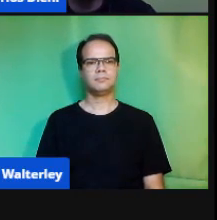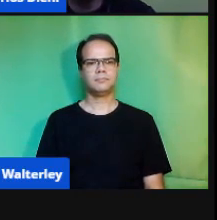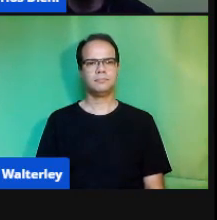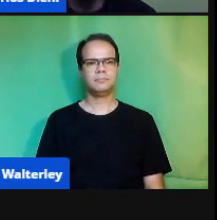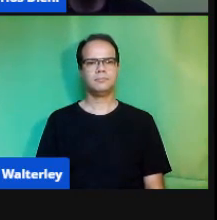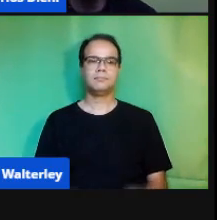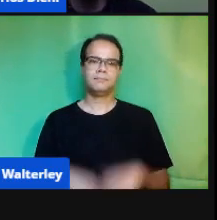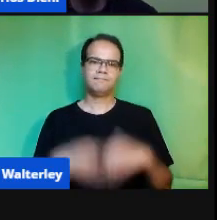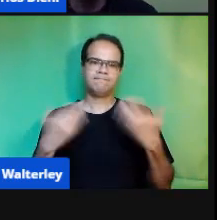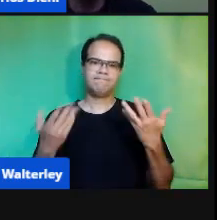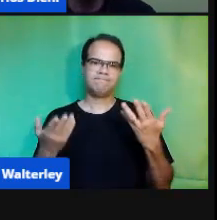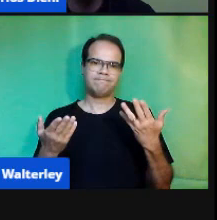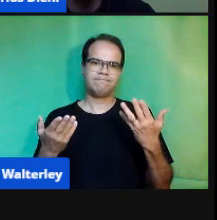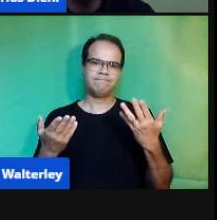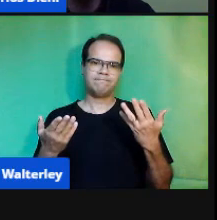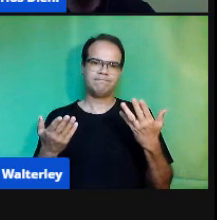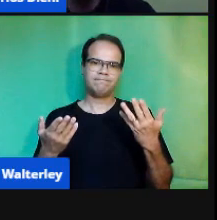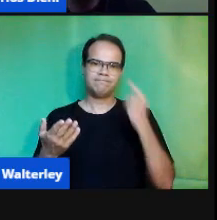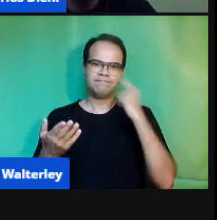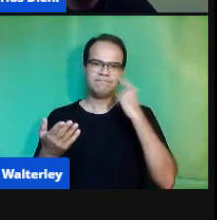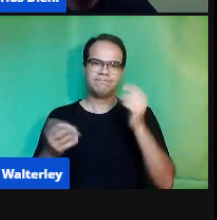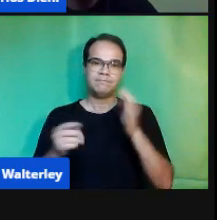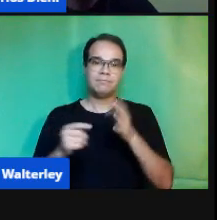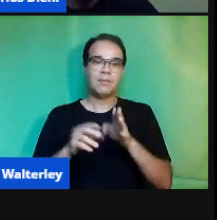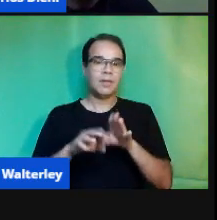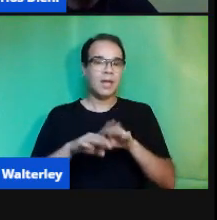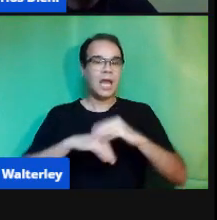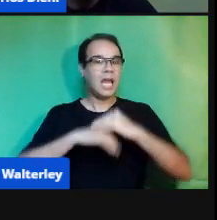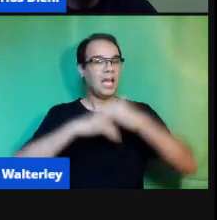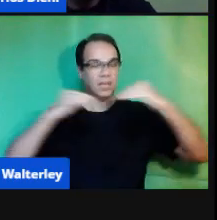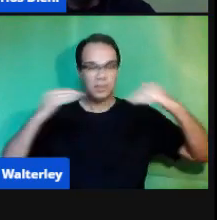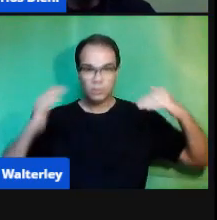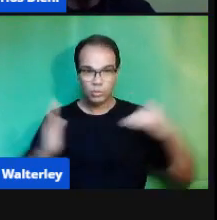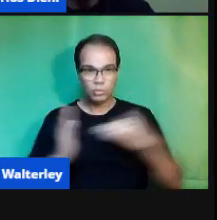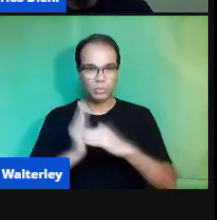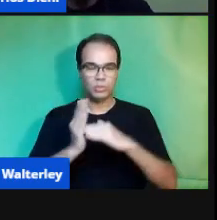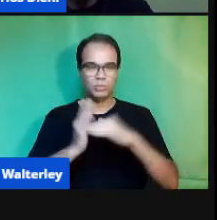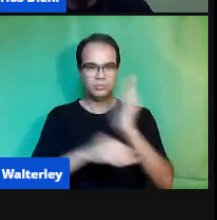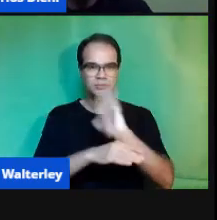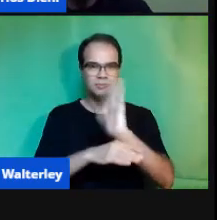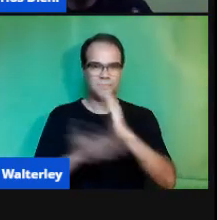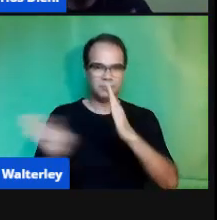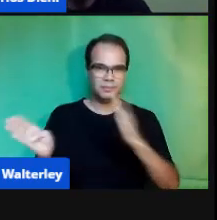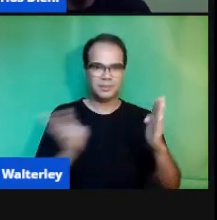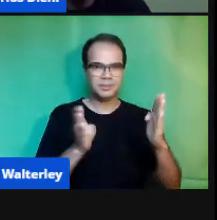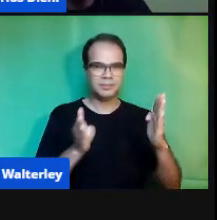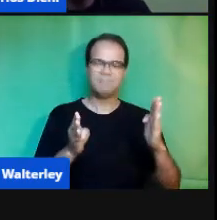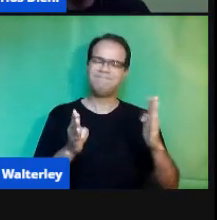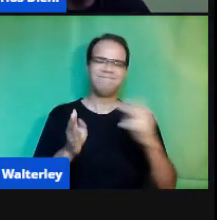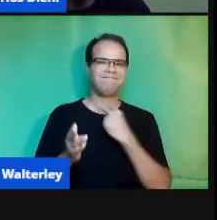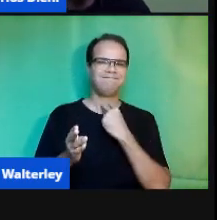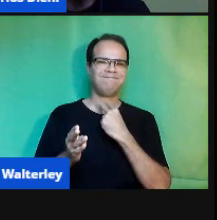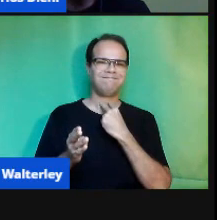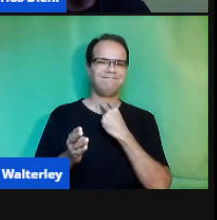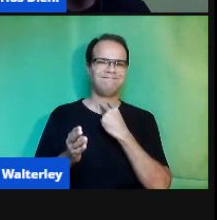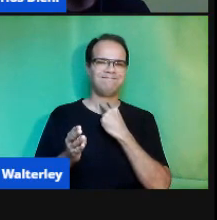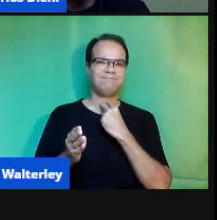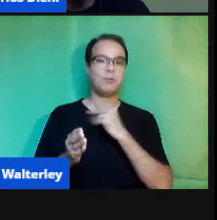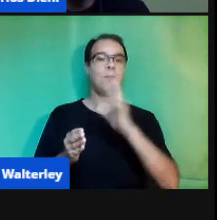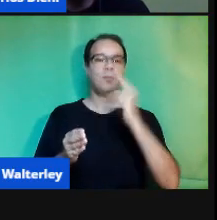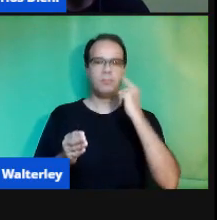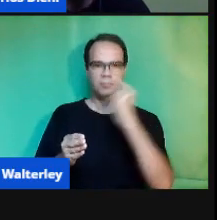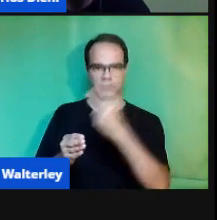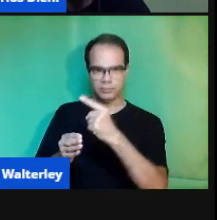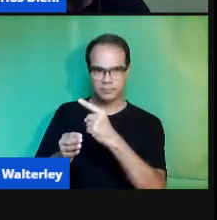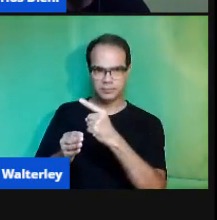Infelizmente, a gente não pode exibir esse curto inteiro, mas aí ela já vai sendo incisiva, já vai mostrando os